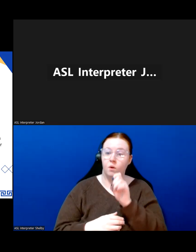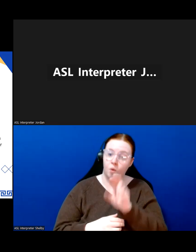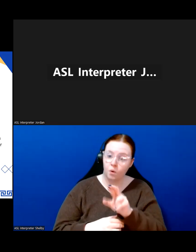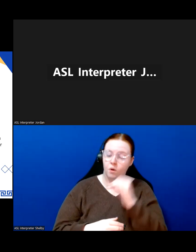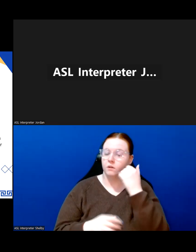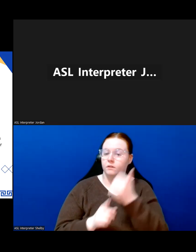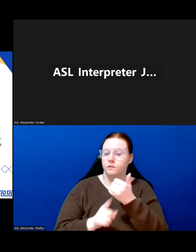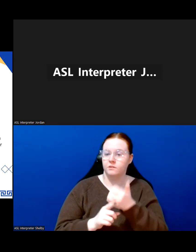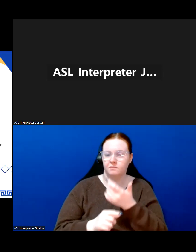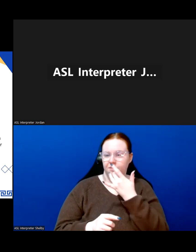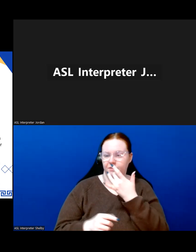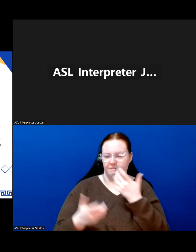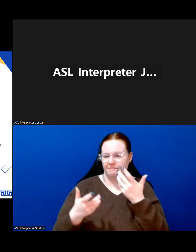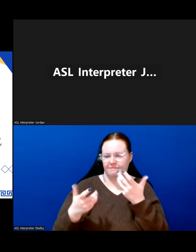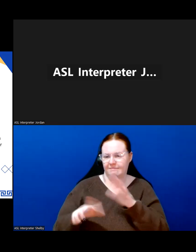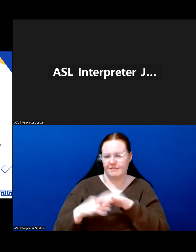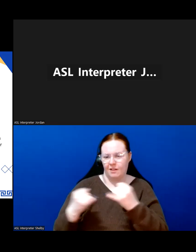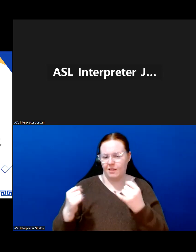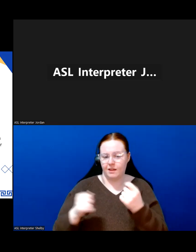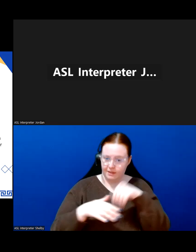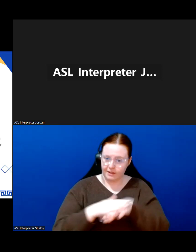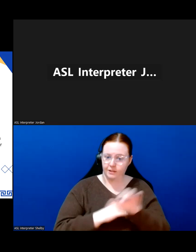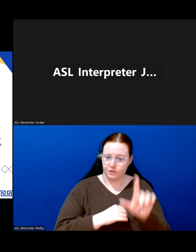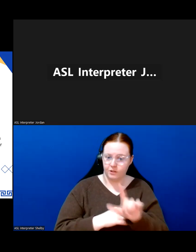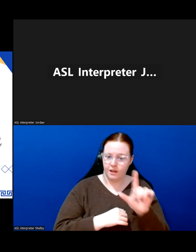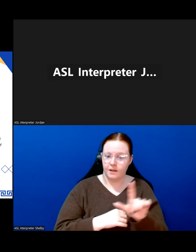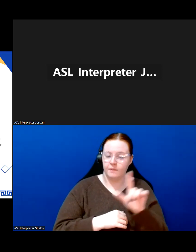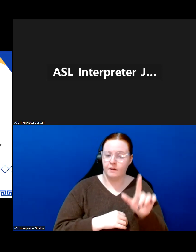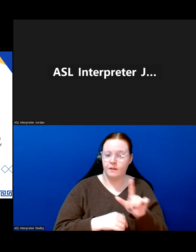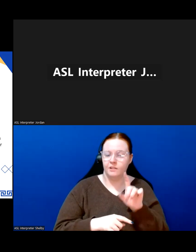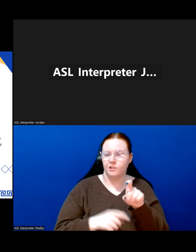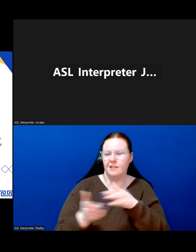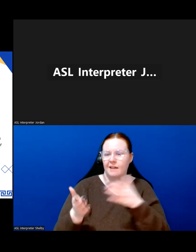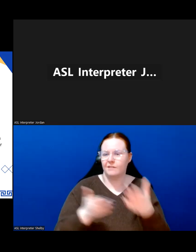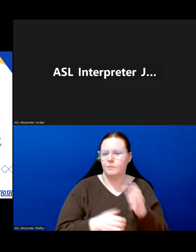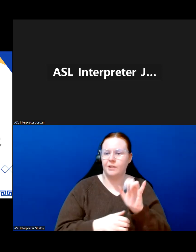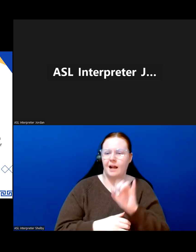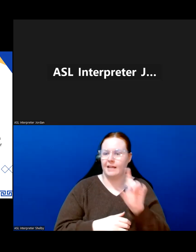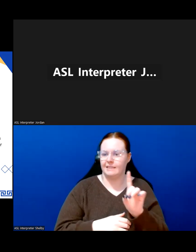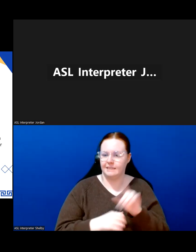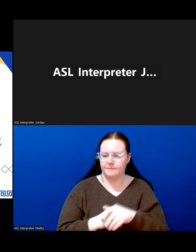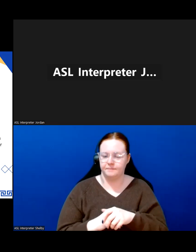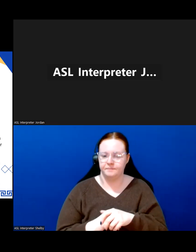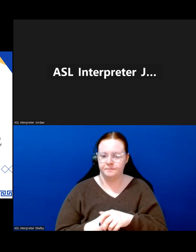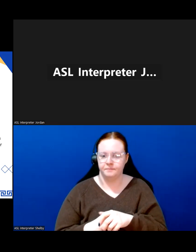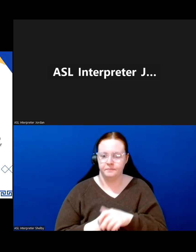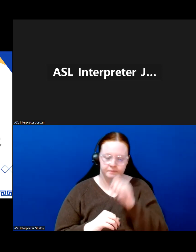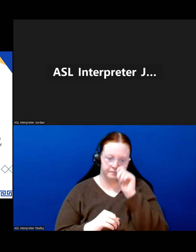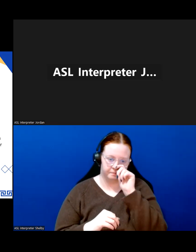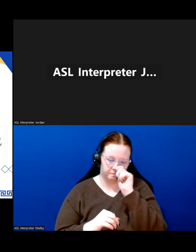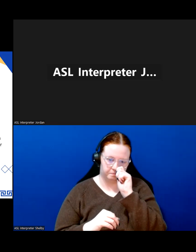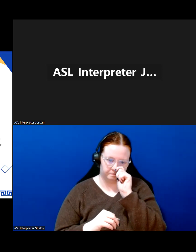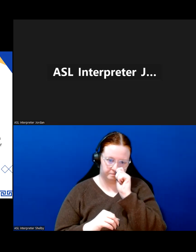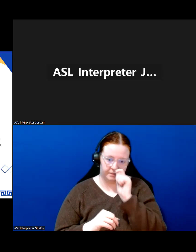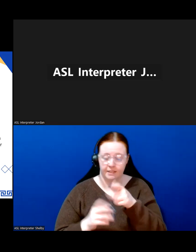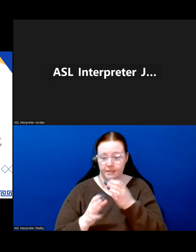want to do it online, you can visit your local library, but you'll also just need to bring a piece of photo ID when you're doing it, and it's